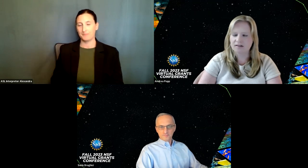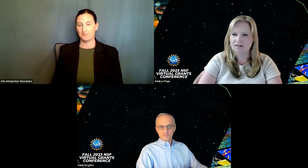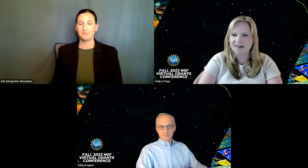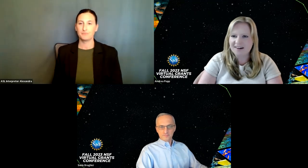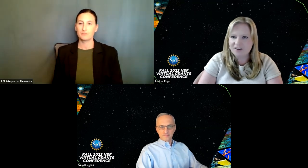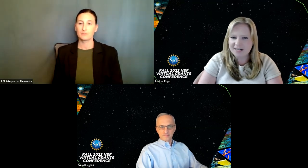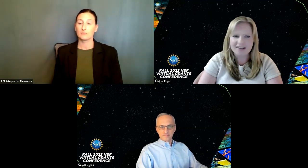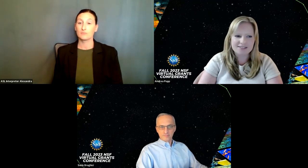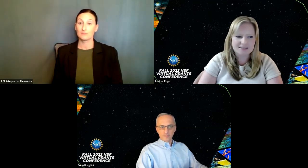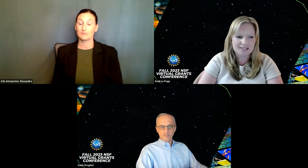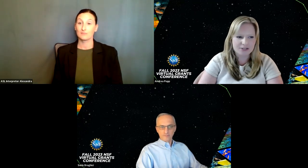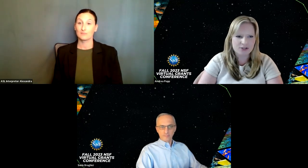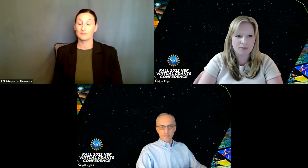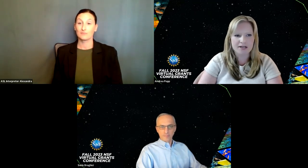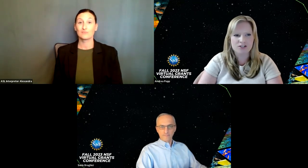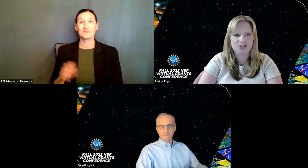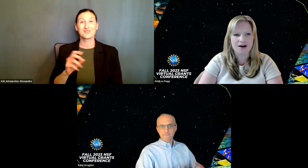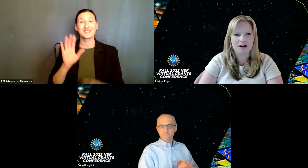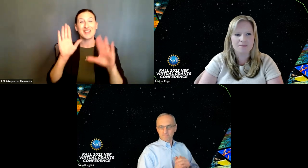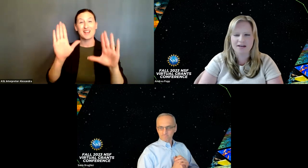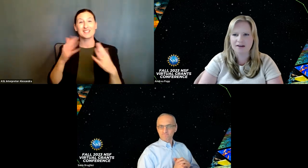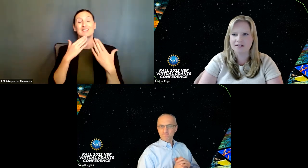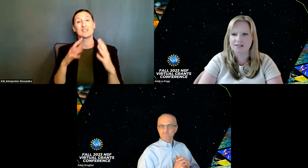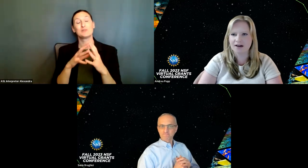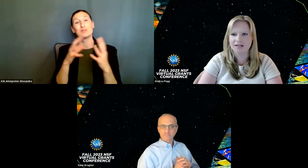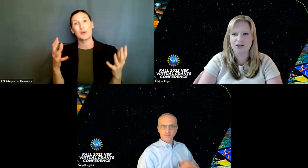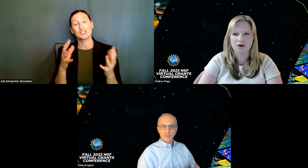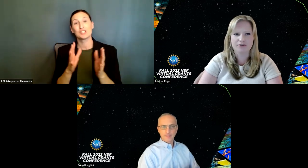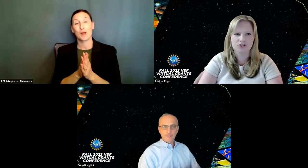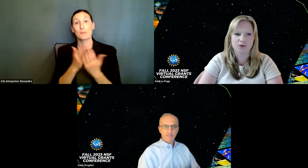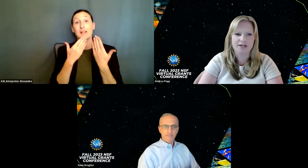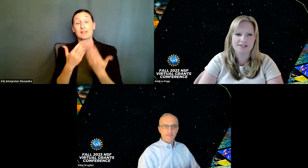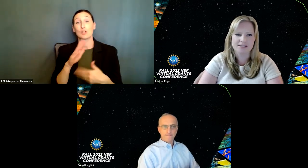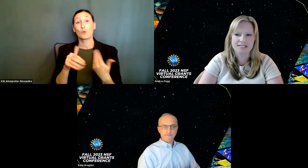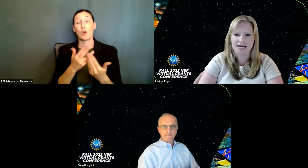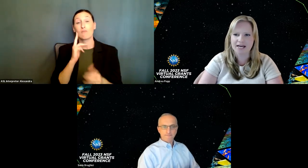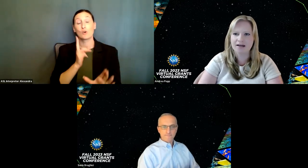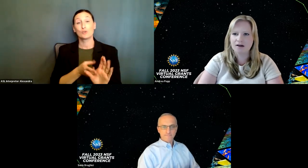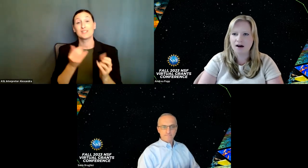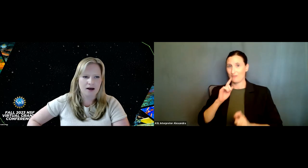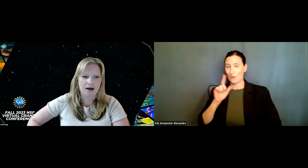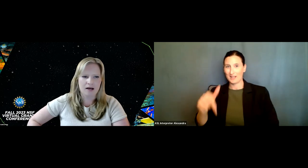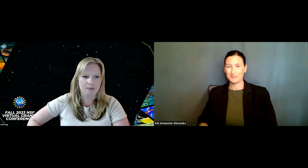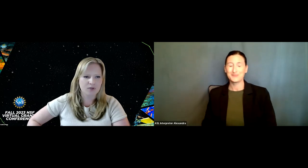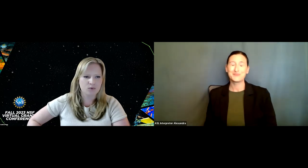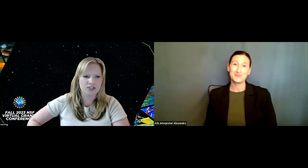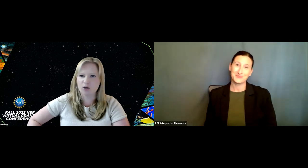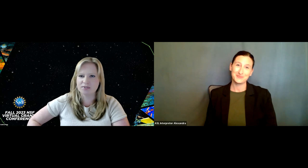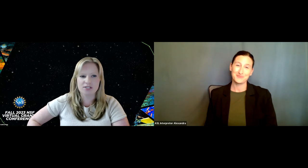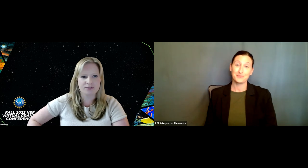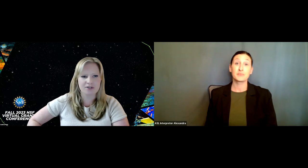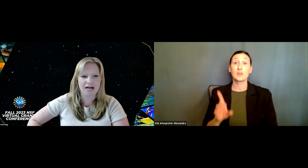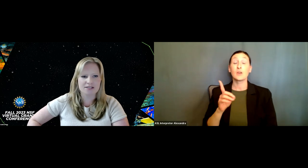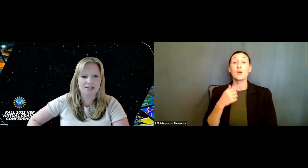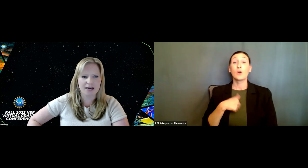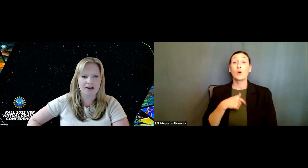Cool. All right. Excellent. Thank you so much. Um, and, uh, thank you all for joining us today. Um, we do